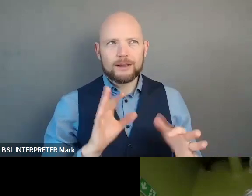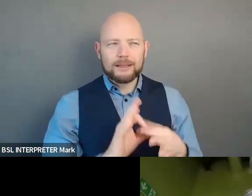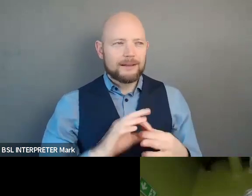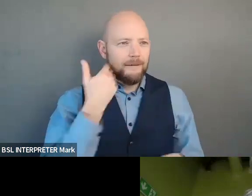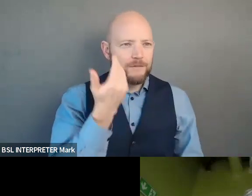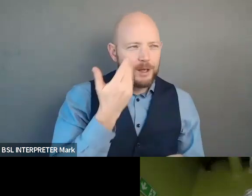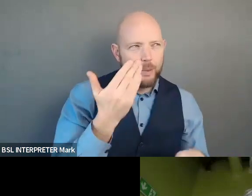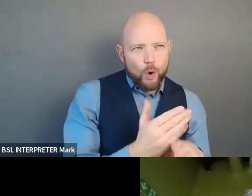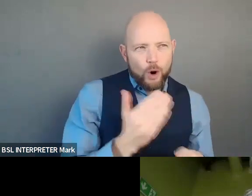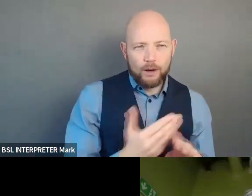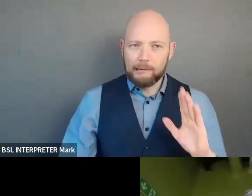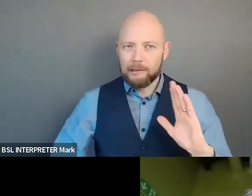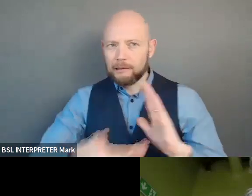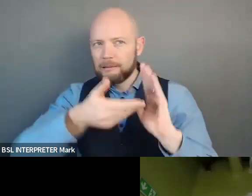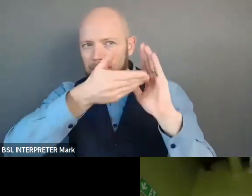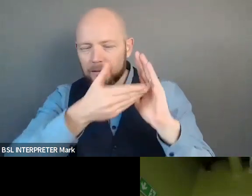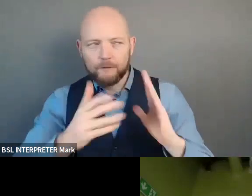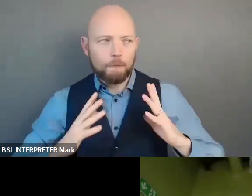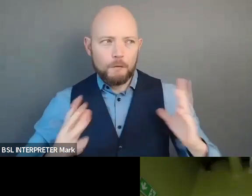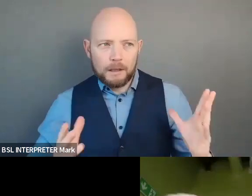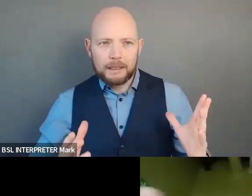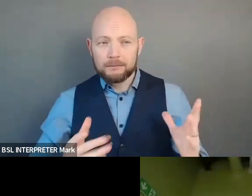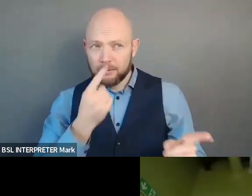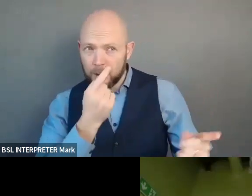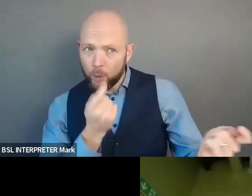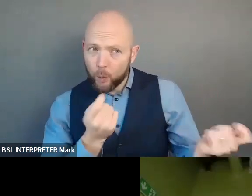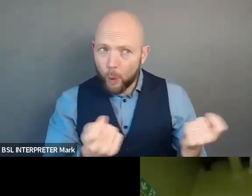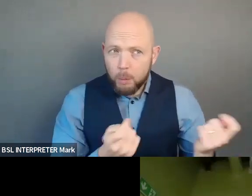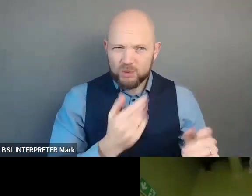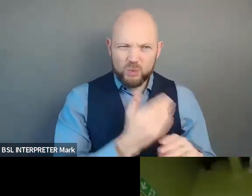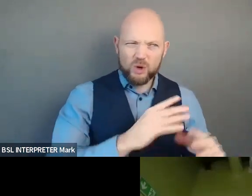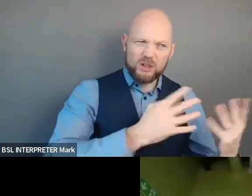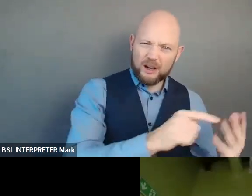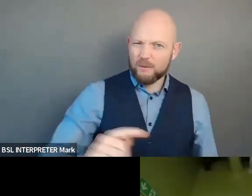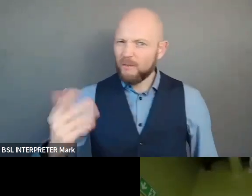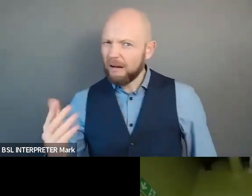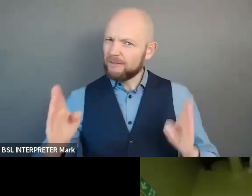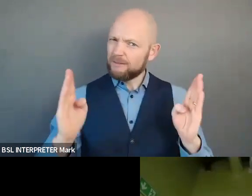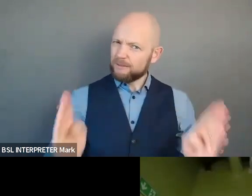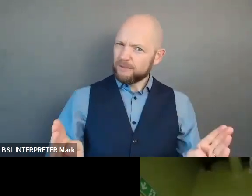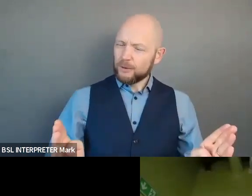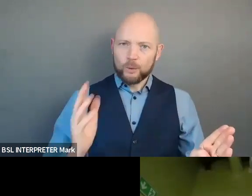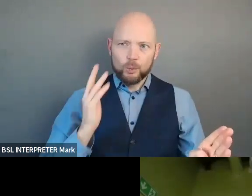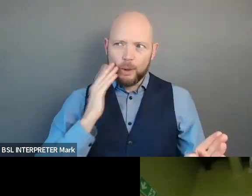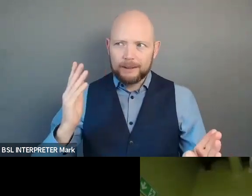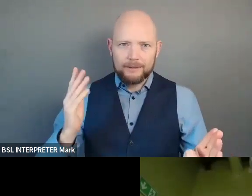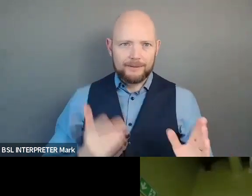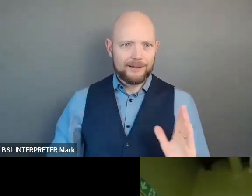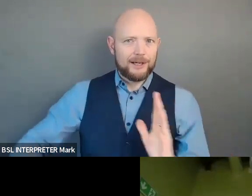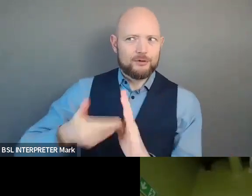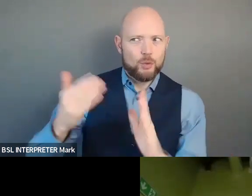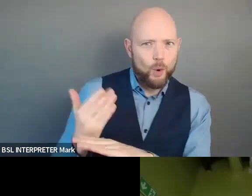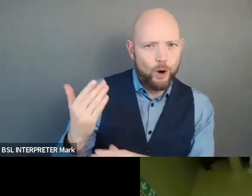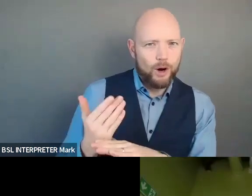or if they're not paid to do it, then they're having to focus on, okay, well, my 9-to-5 job is doing the work that I'm paid to do. When do I do this other stuff? So I think it's